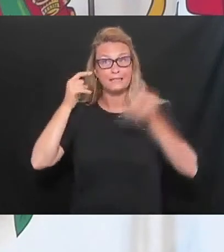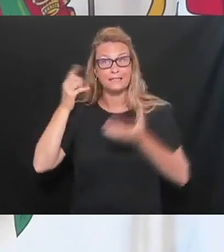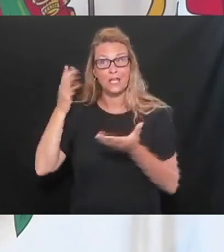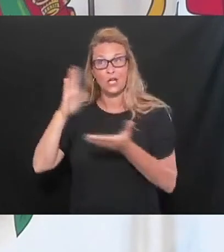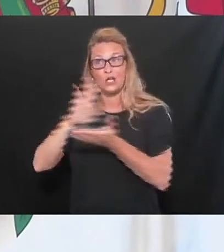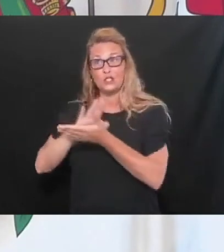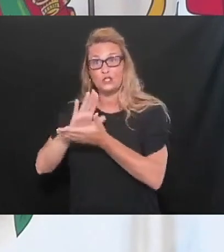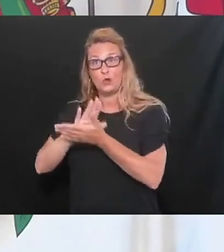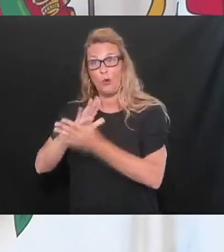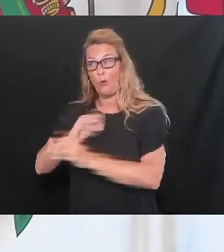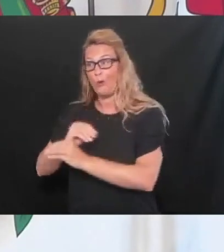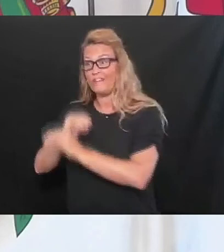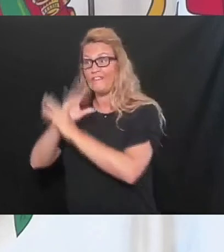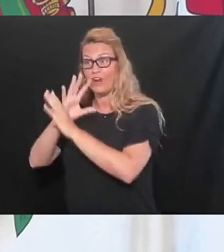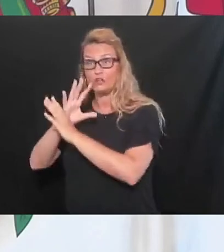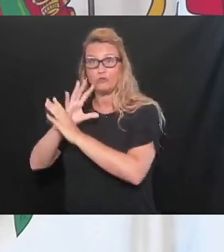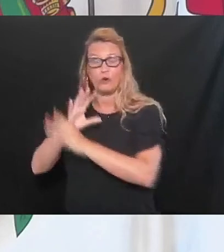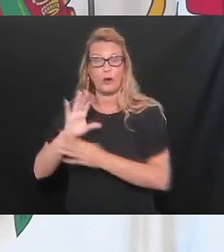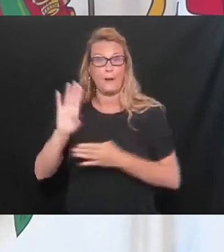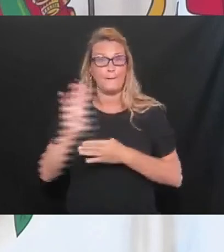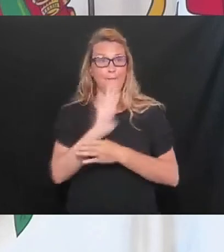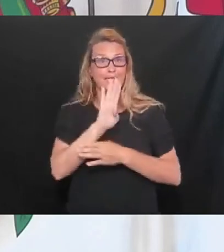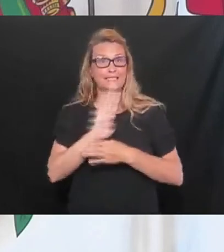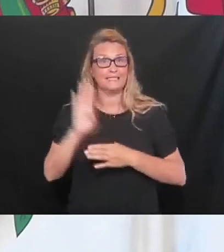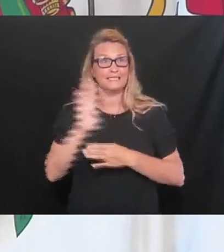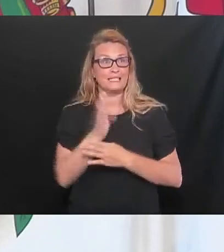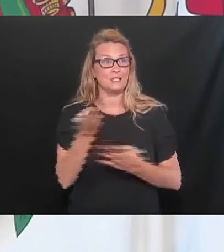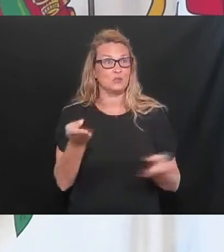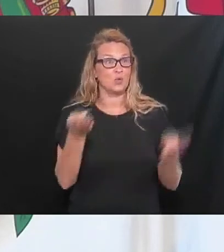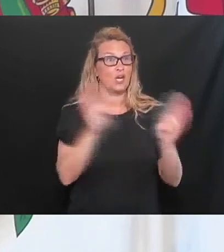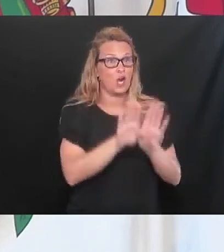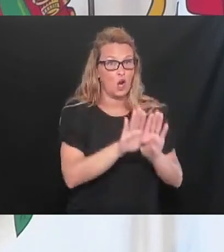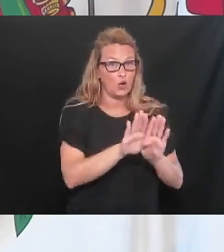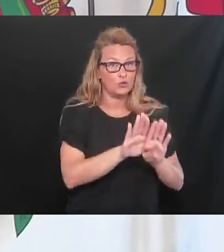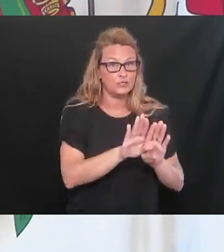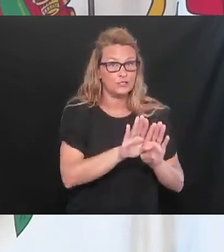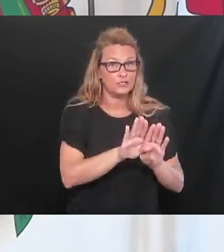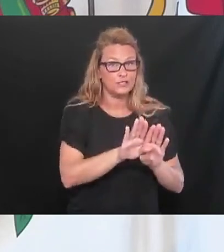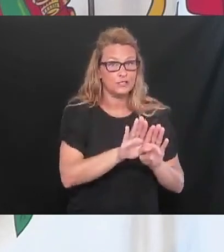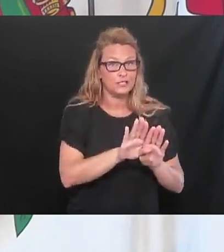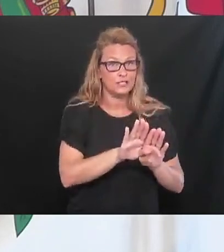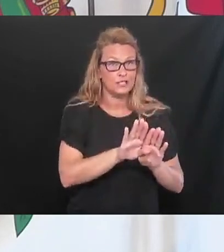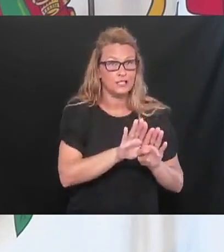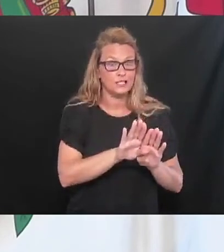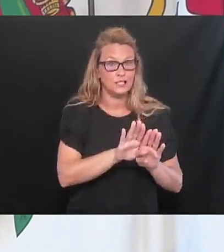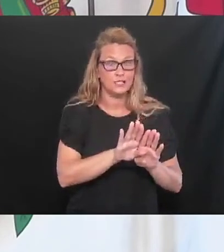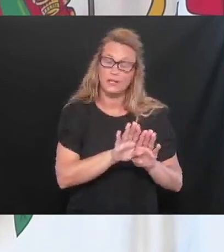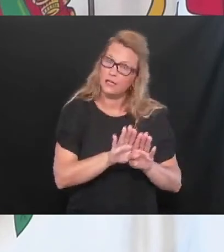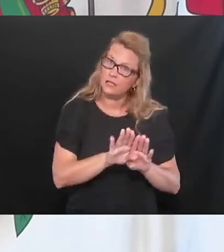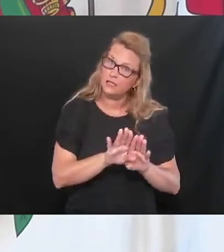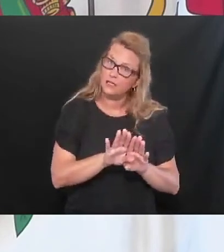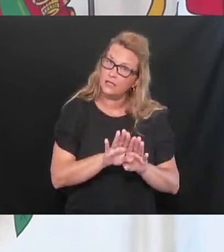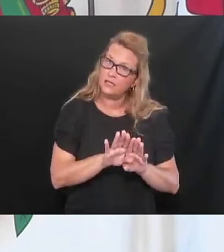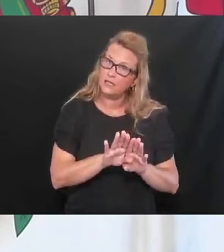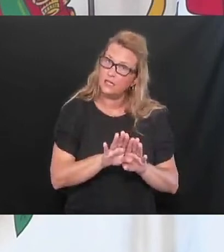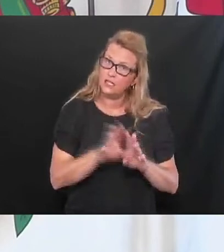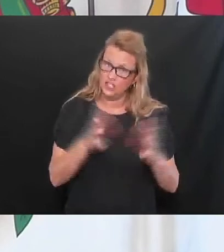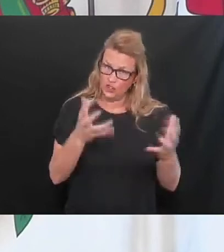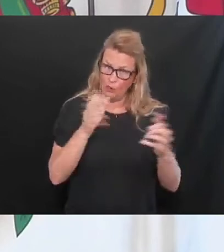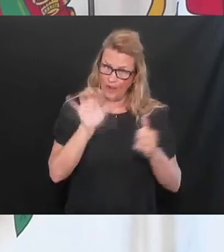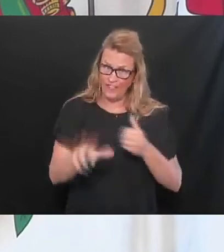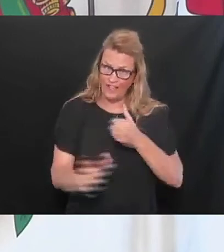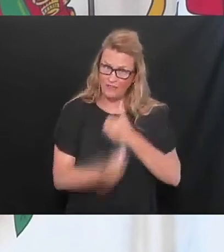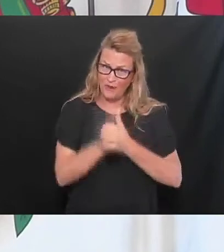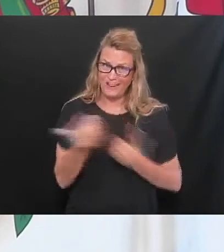all virtual. Businesses were shut down all over the place. Do we really want to threaten ourselves